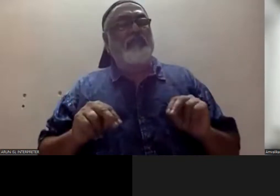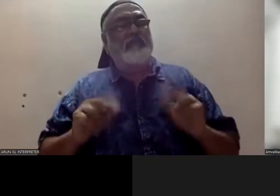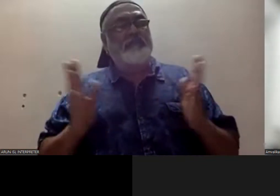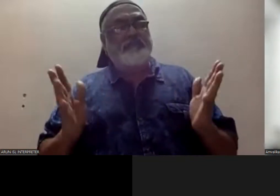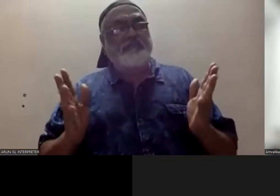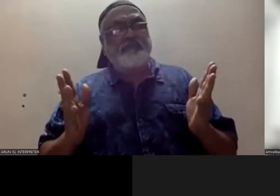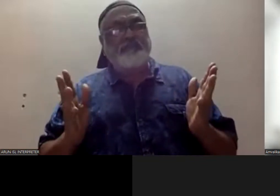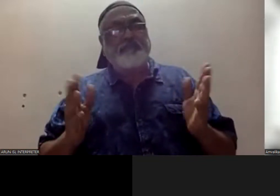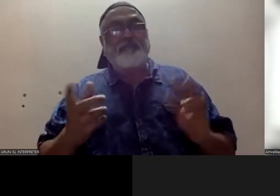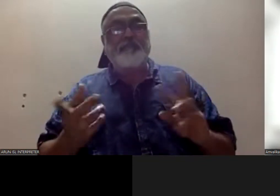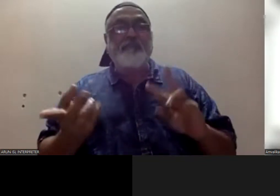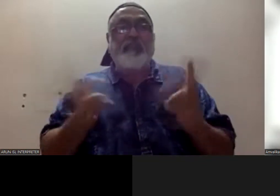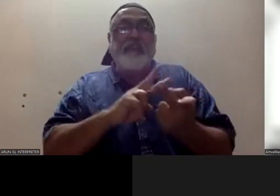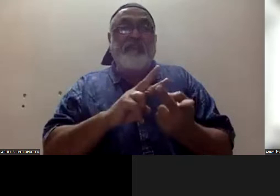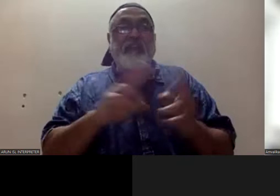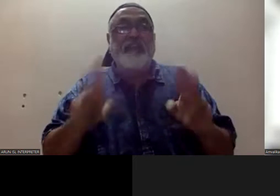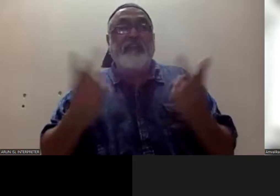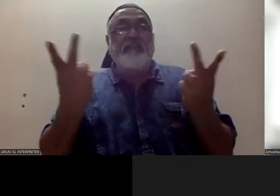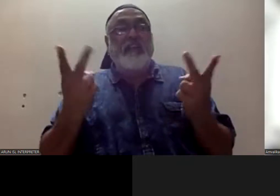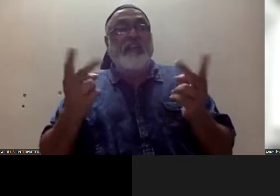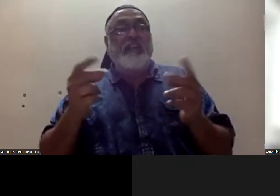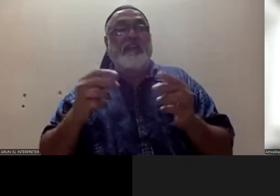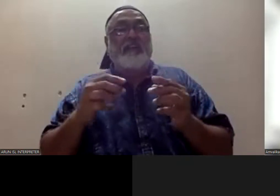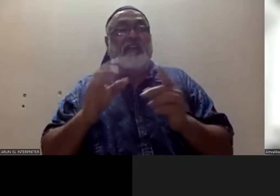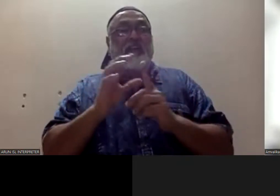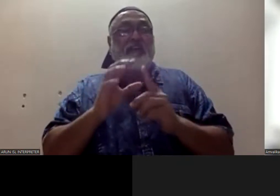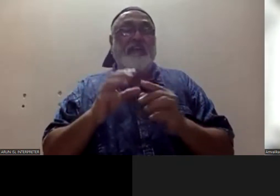of debate here. So yeah. Thank you,